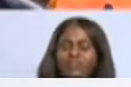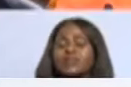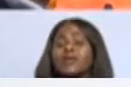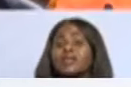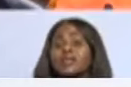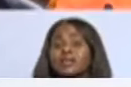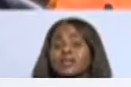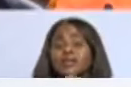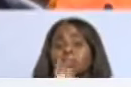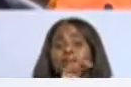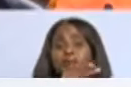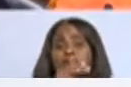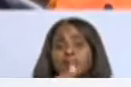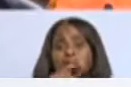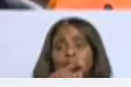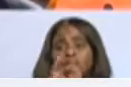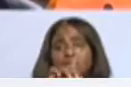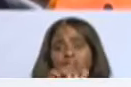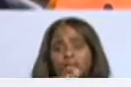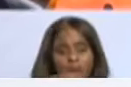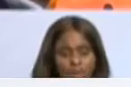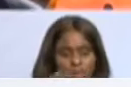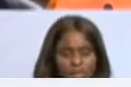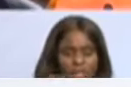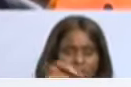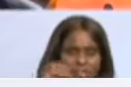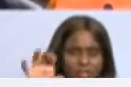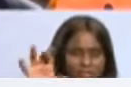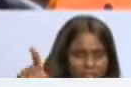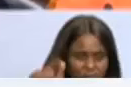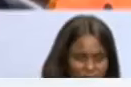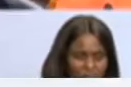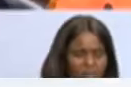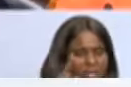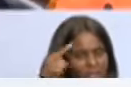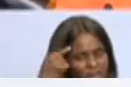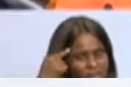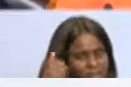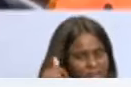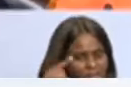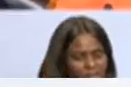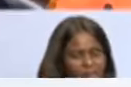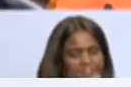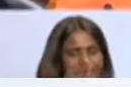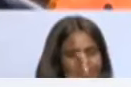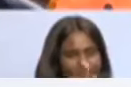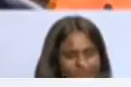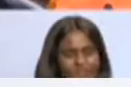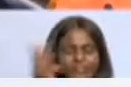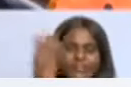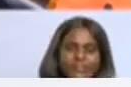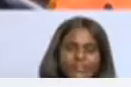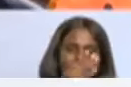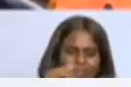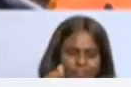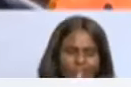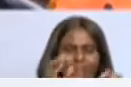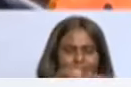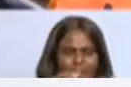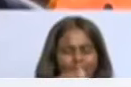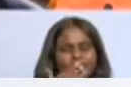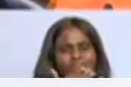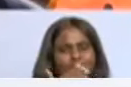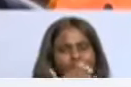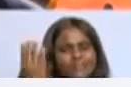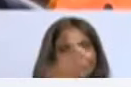Road in Eastern Province, taking us to that border post with a modern border